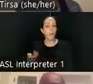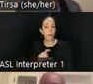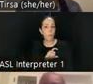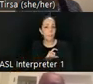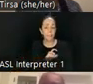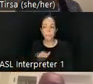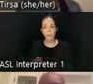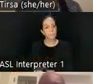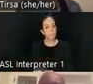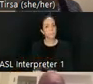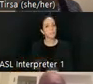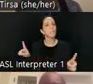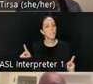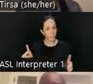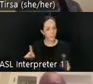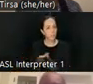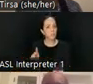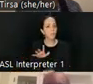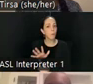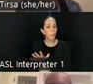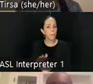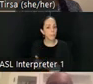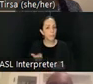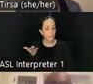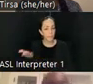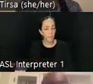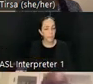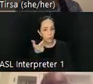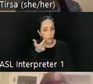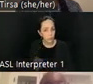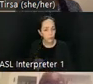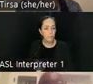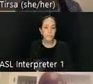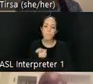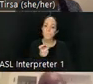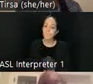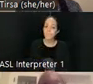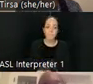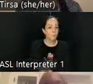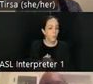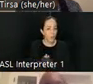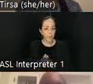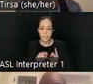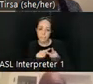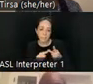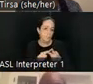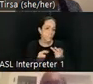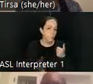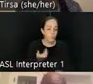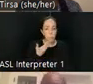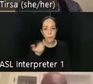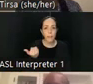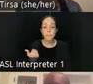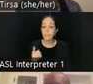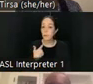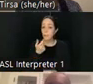makeup in this sense. So it is tough. I would be very interested to hear what the whole